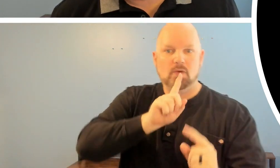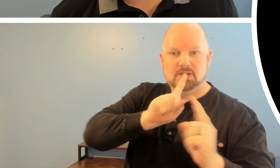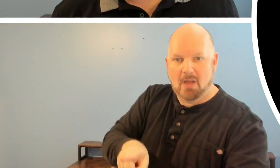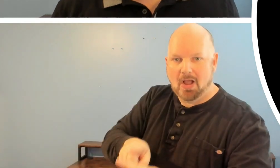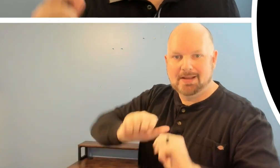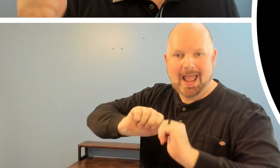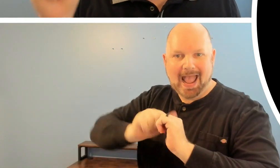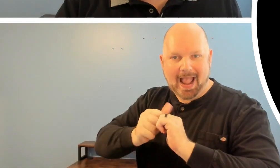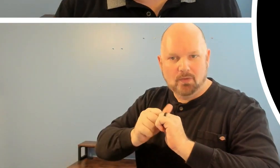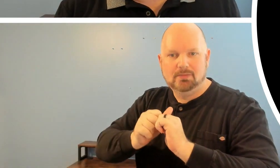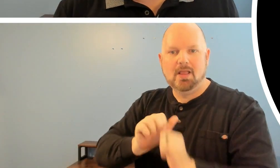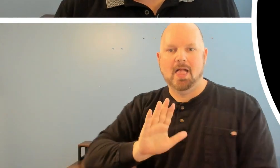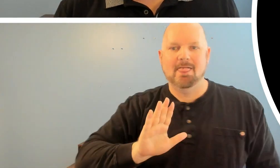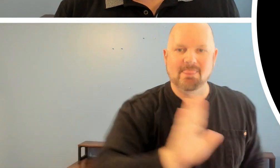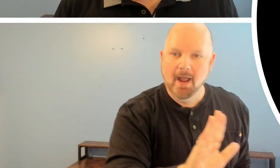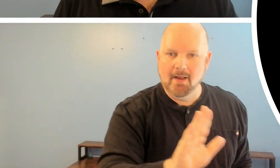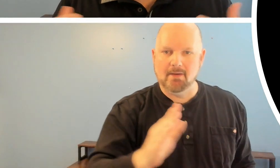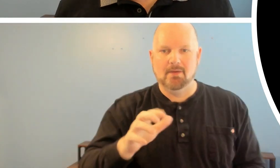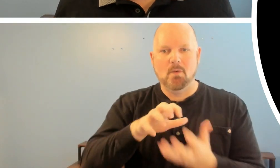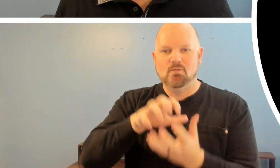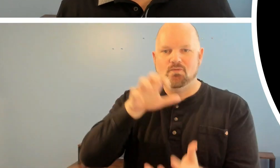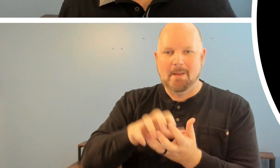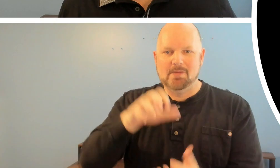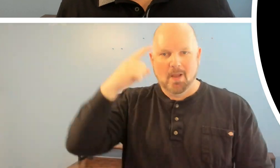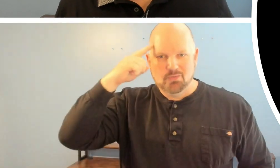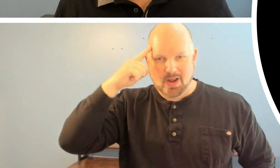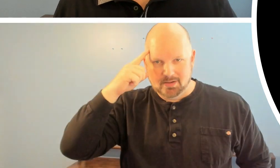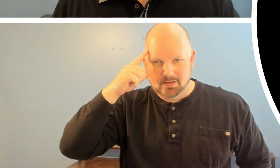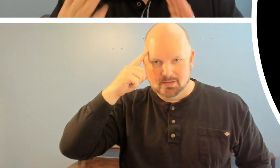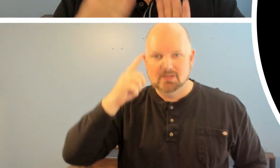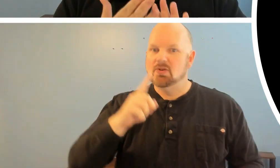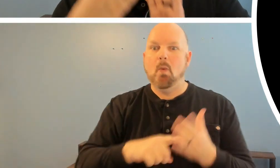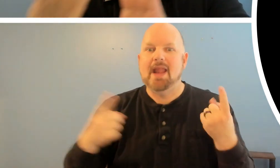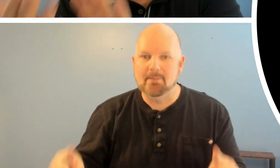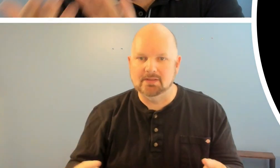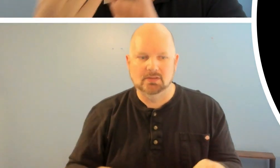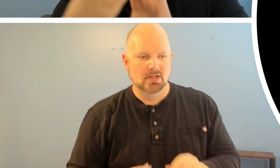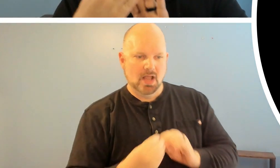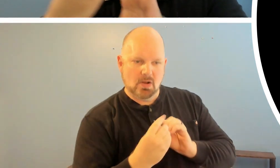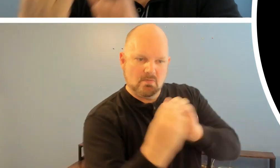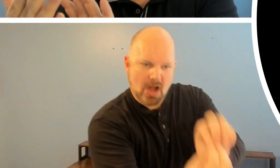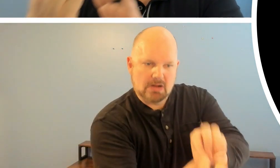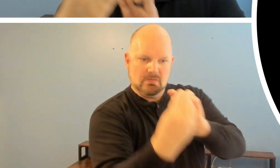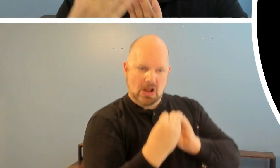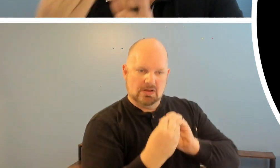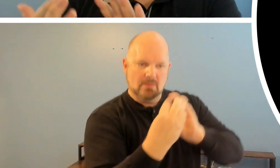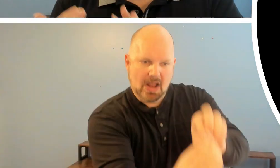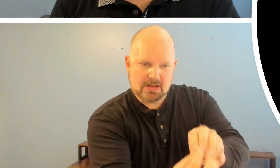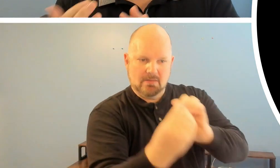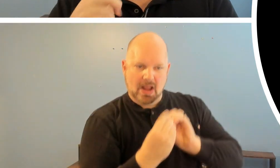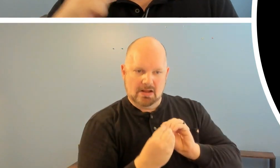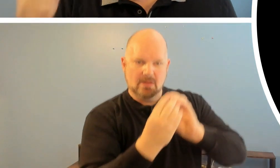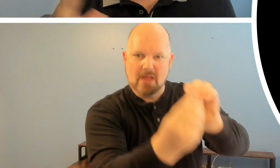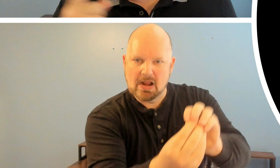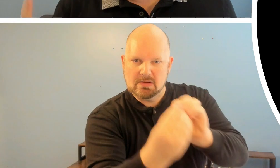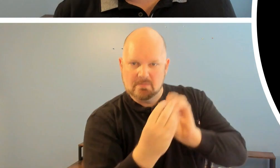then respond from their reptile brain. And the end result of that is you go back and forth and back and forth and back and forth with